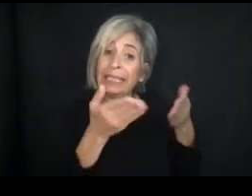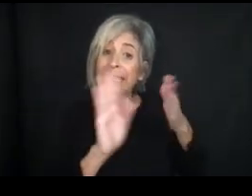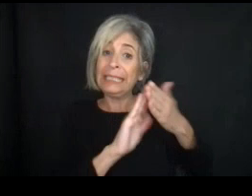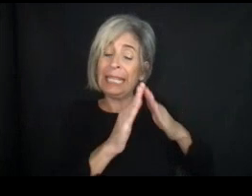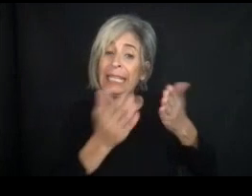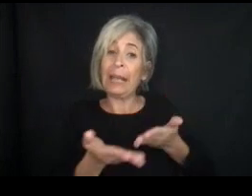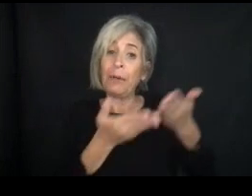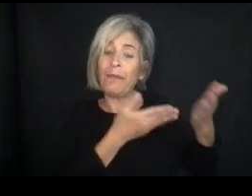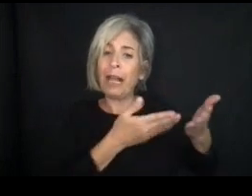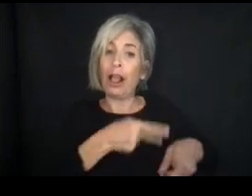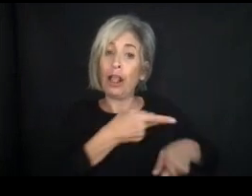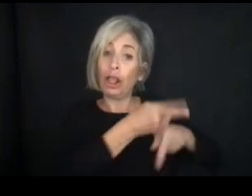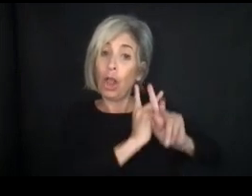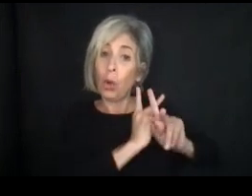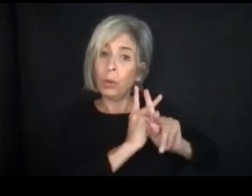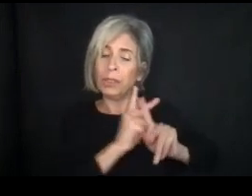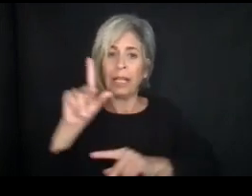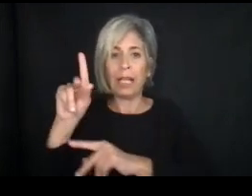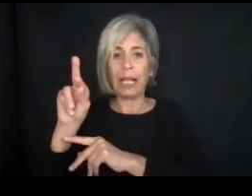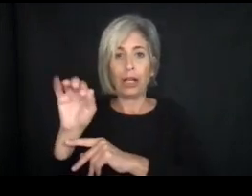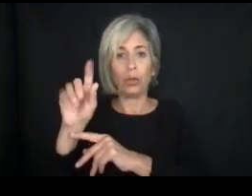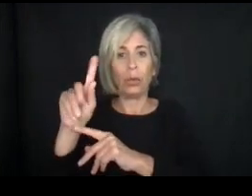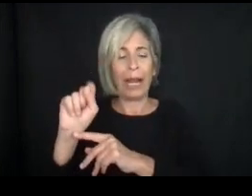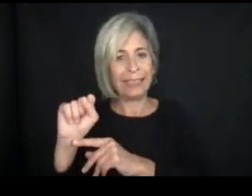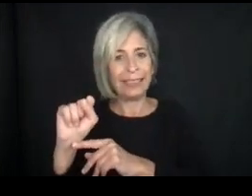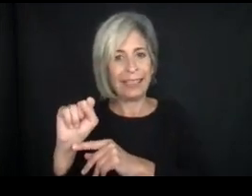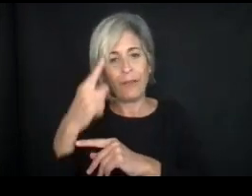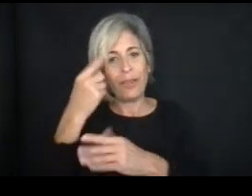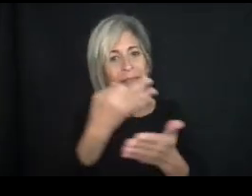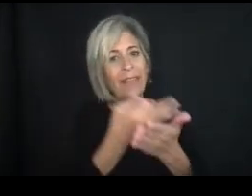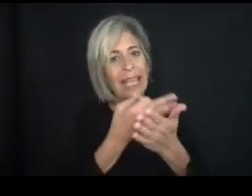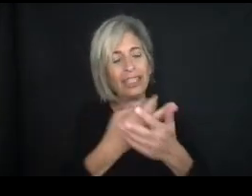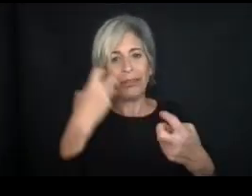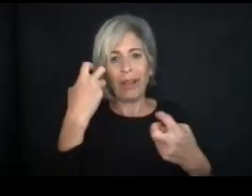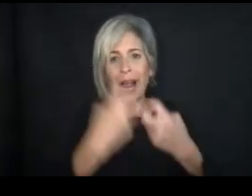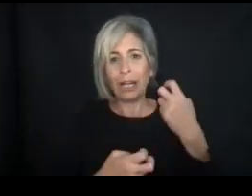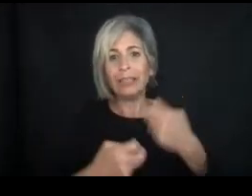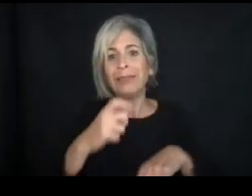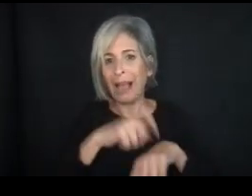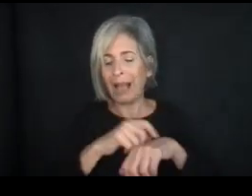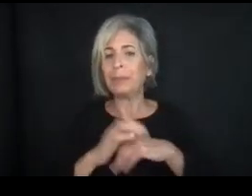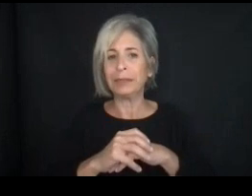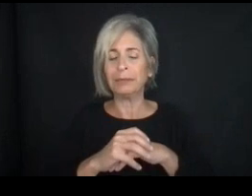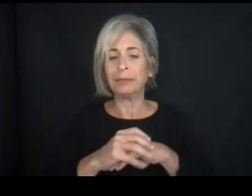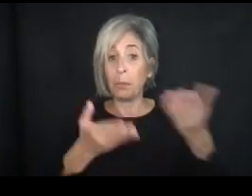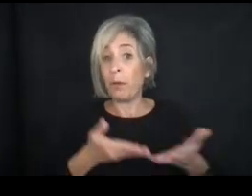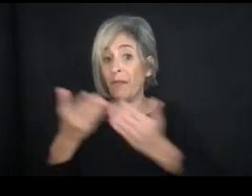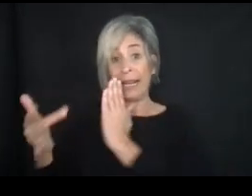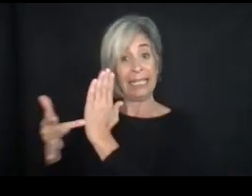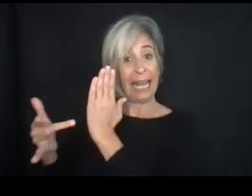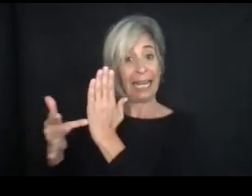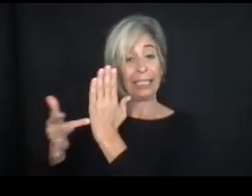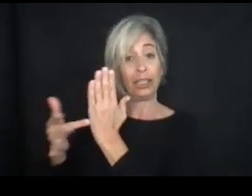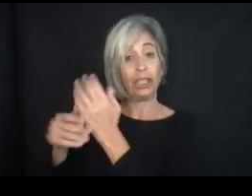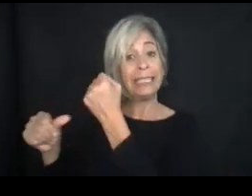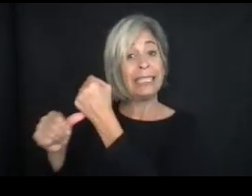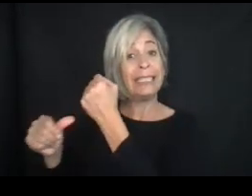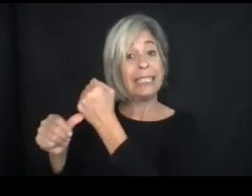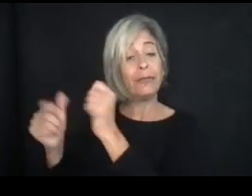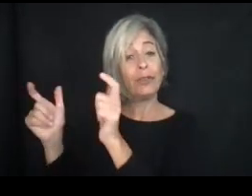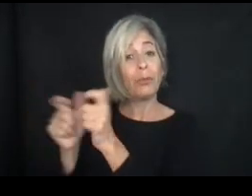and grants to mitigate the financial hardships. They can provide technical assistance to